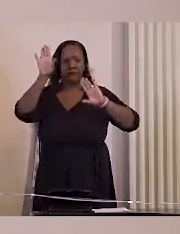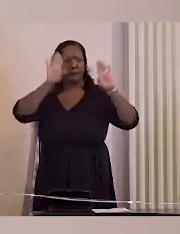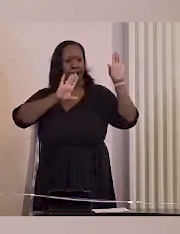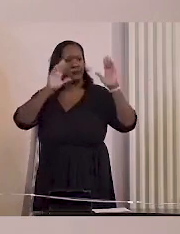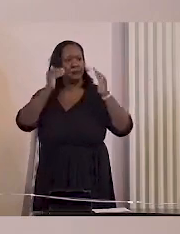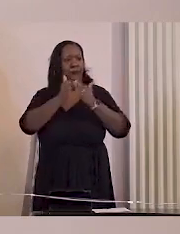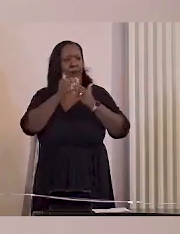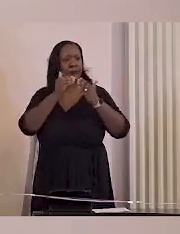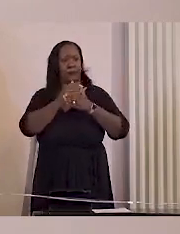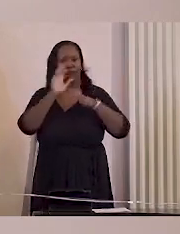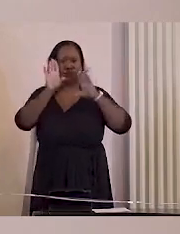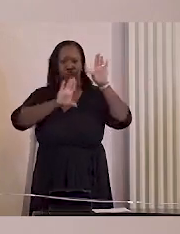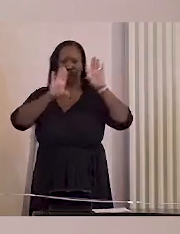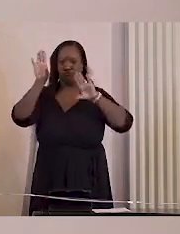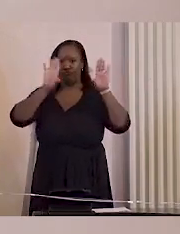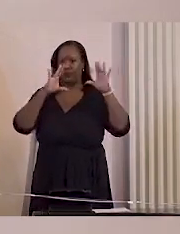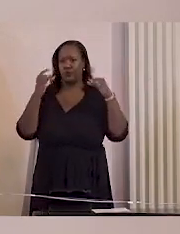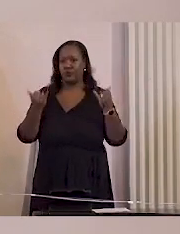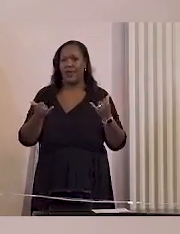there guests today?